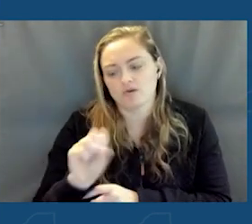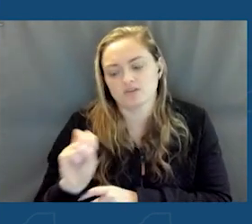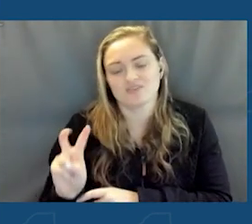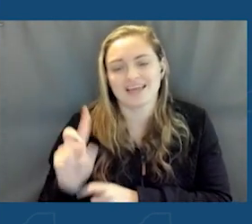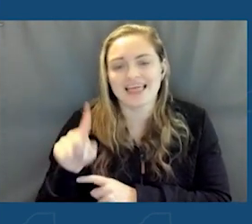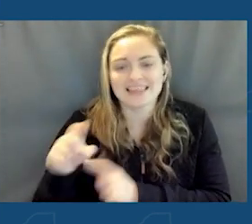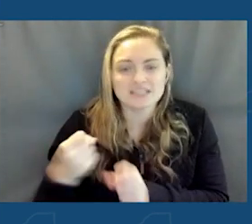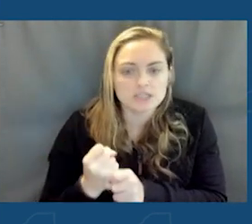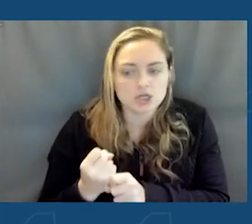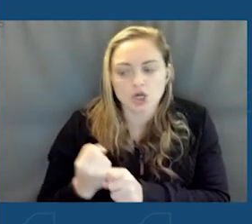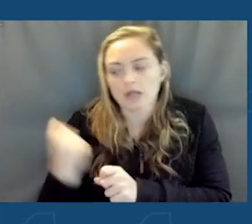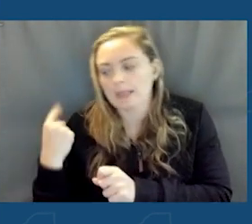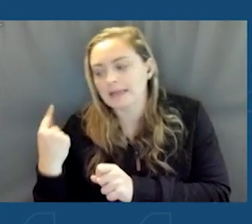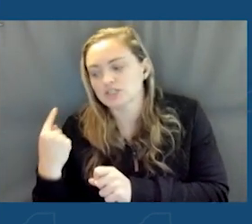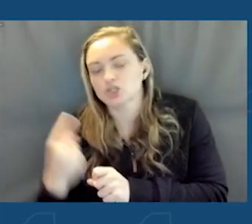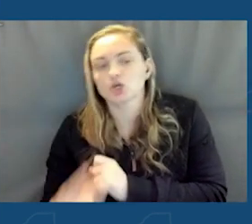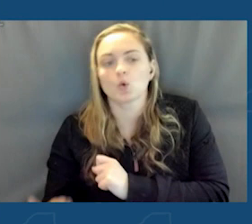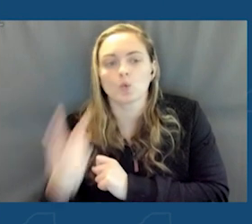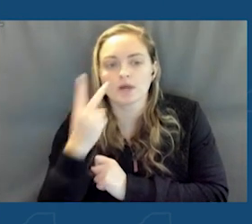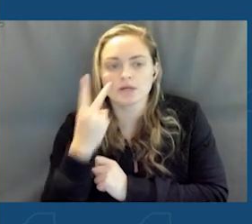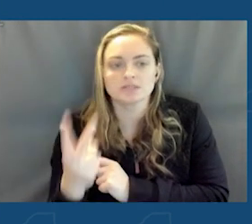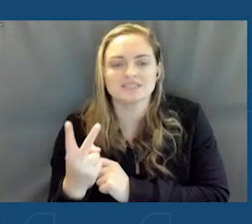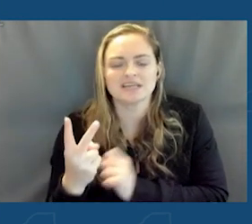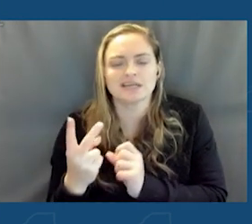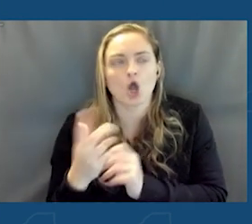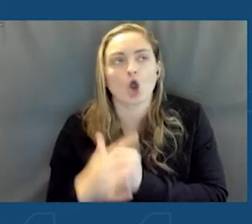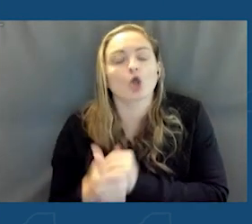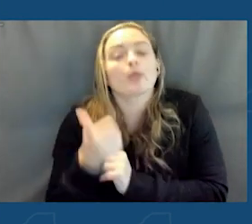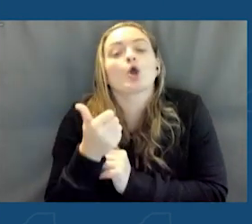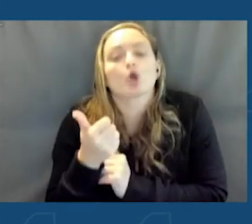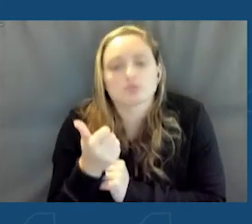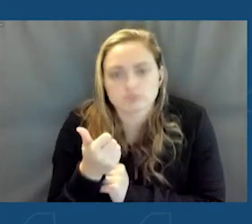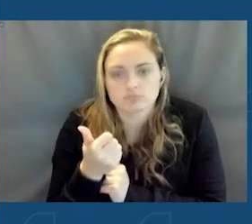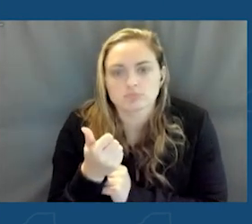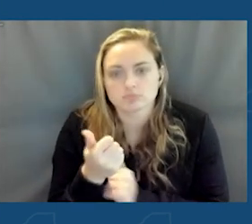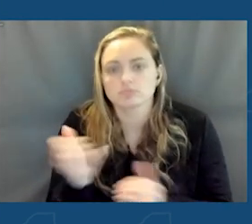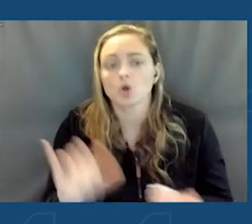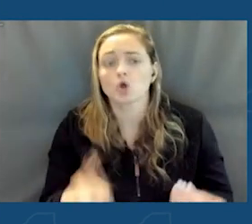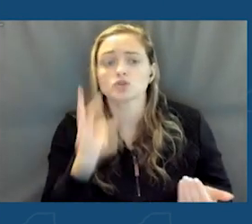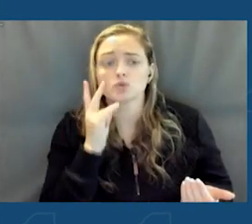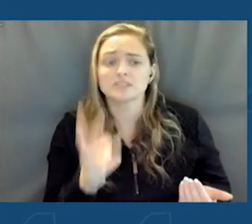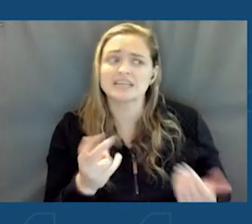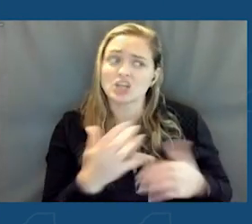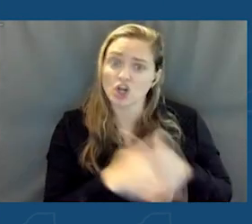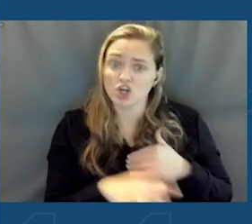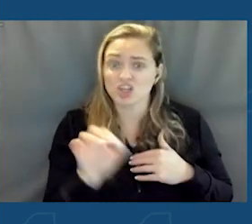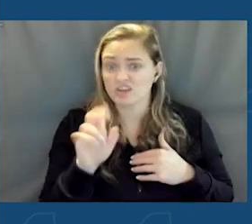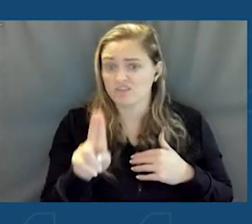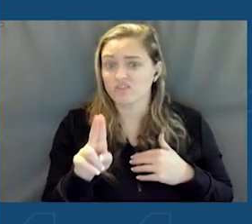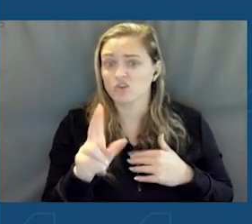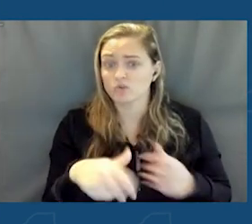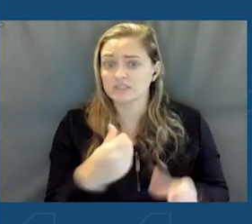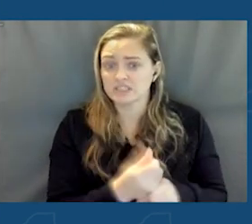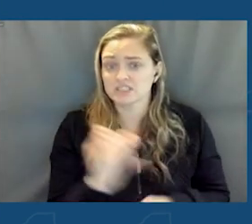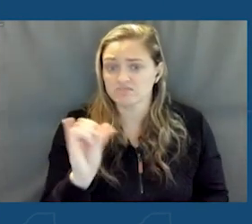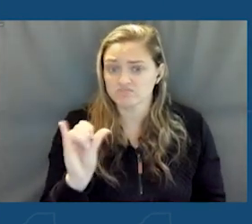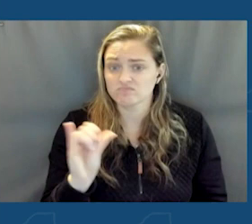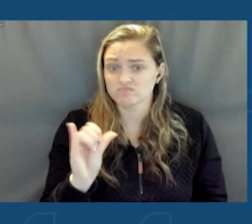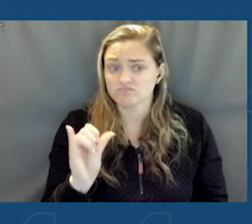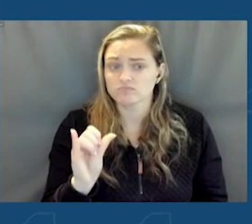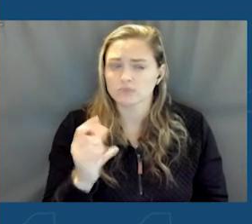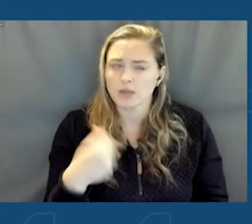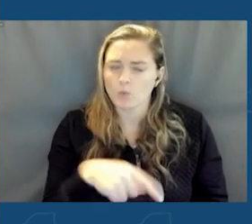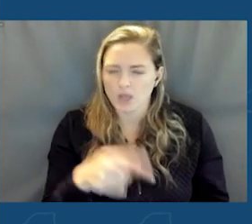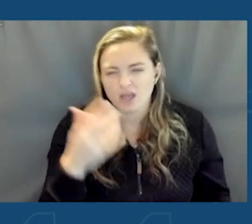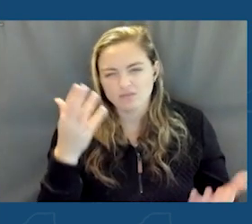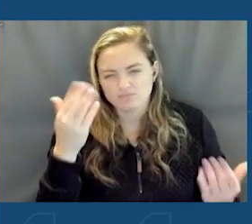last year, we are seeing cases earlier, and we're also seeing an early flu season. And we all anticipated that